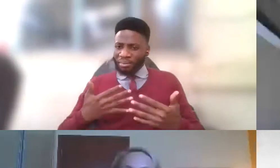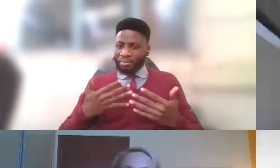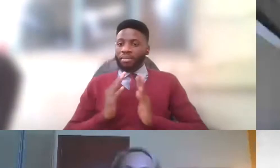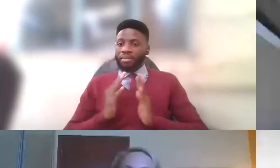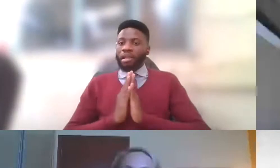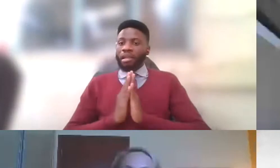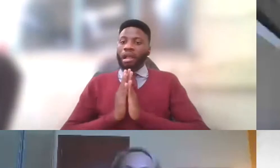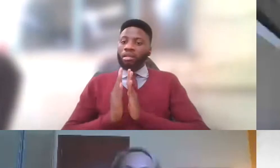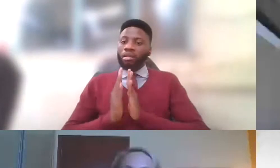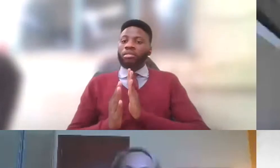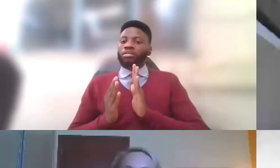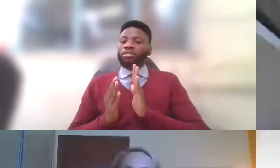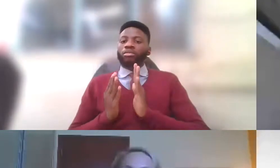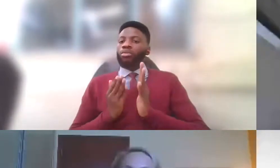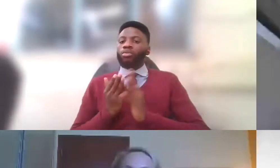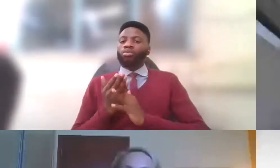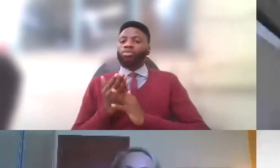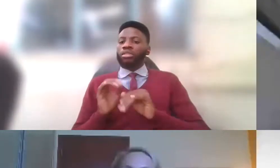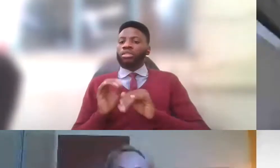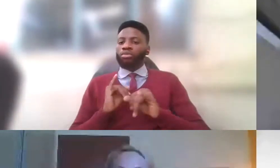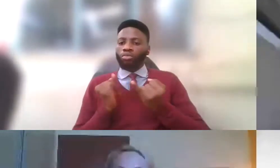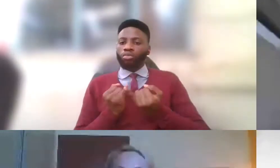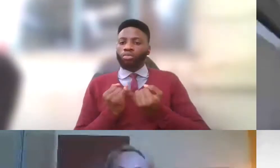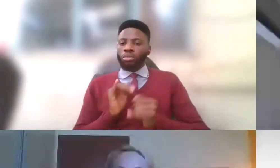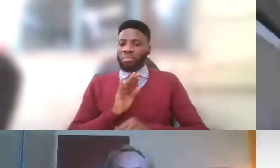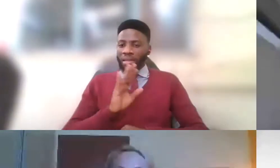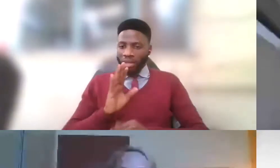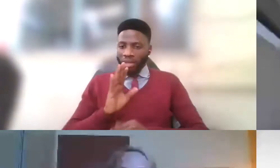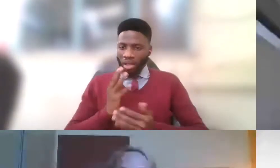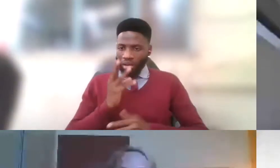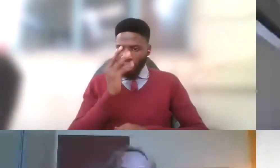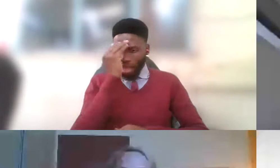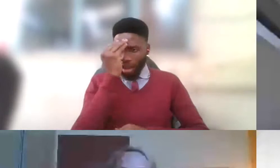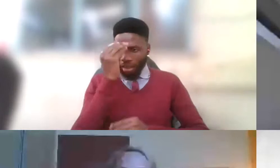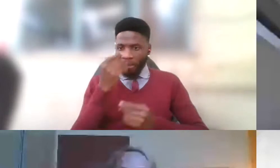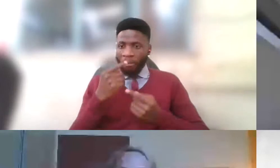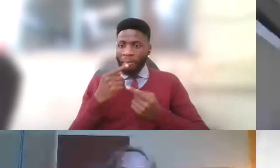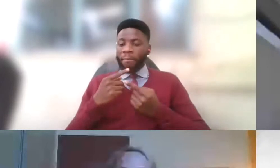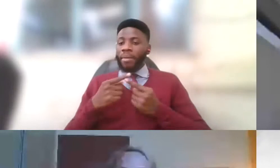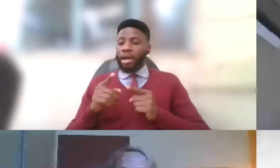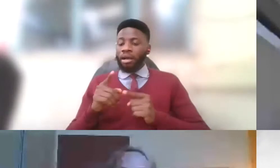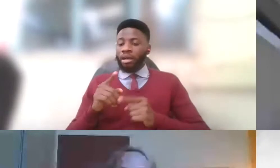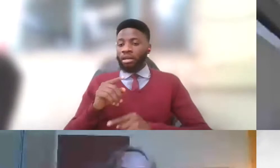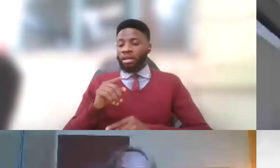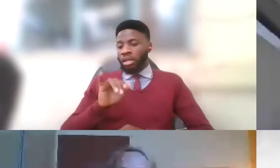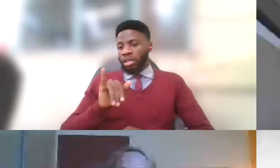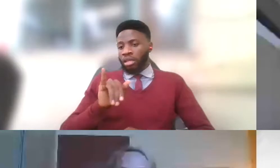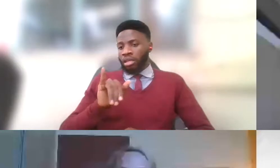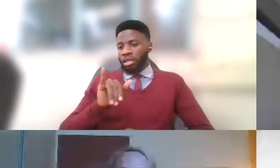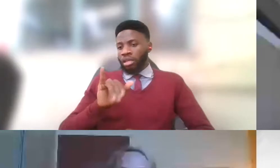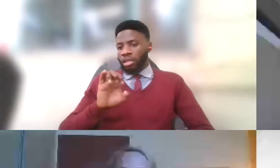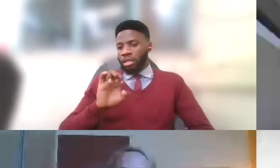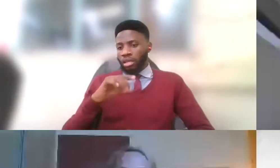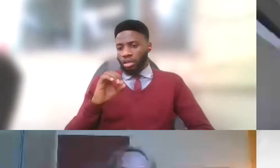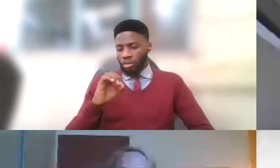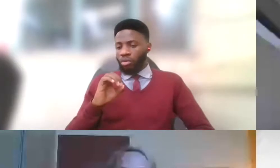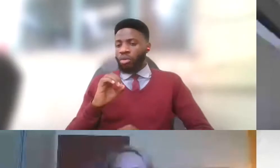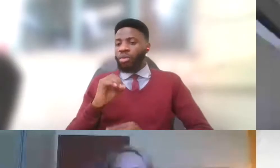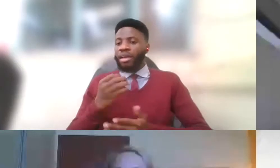we are seeing today because of COVID. COVID has really accelerated a lot of